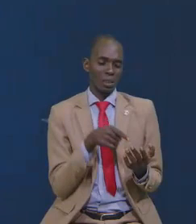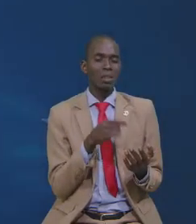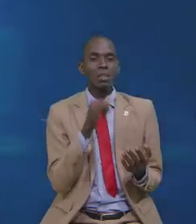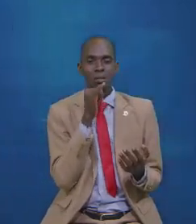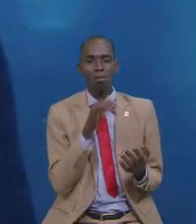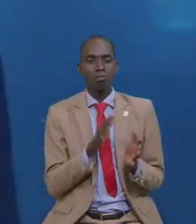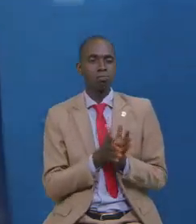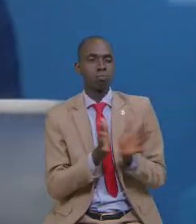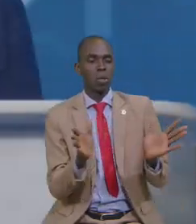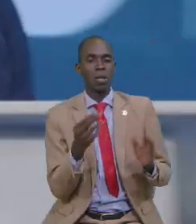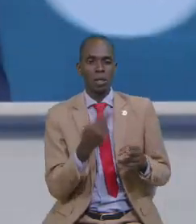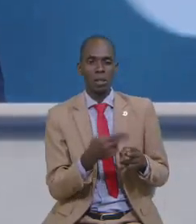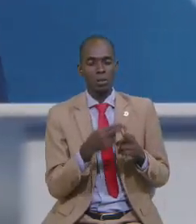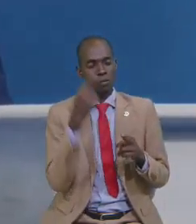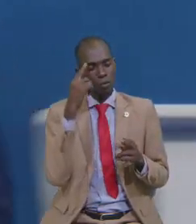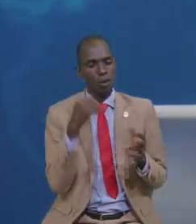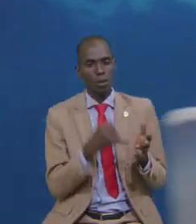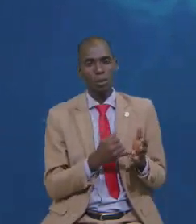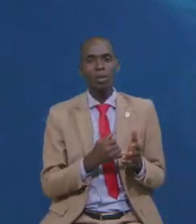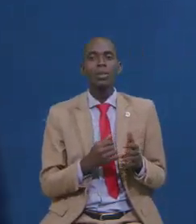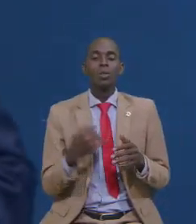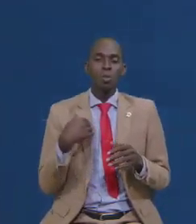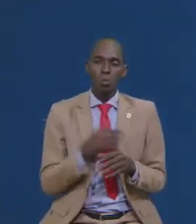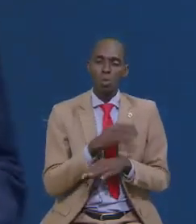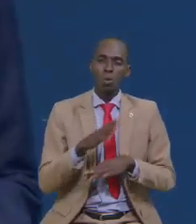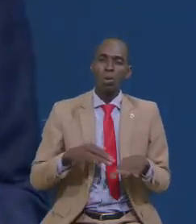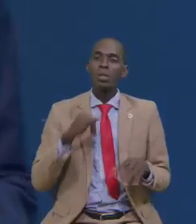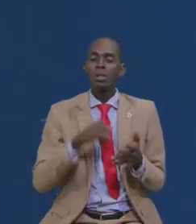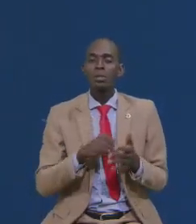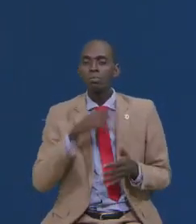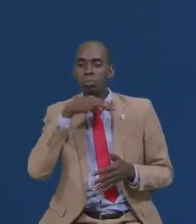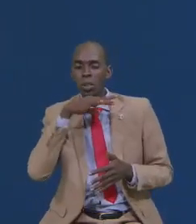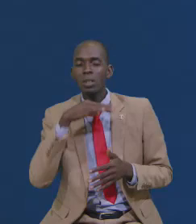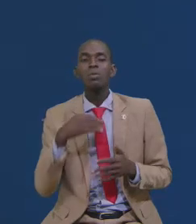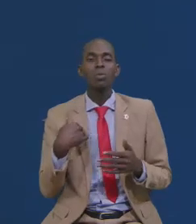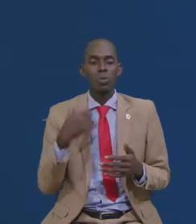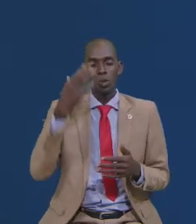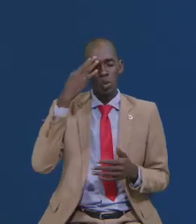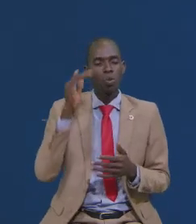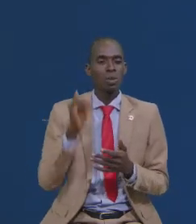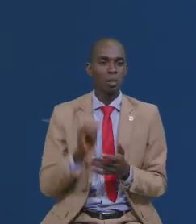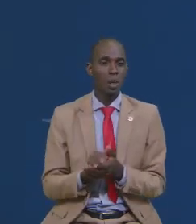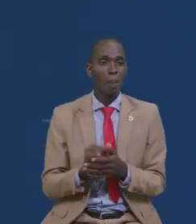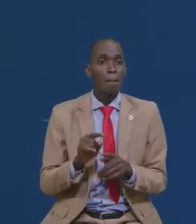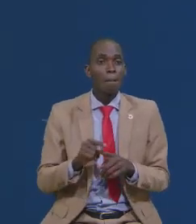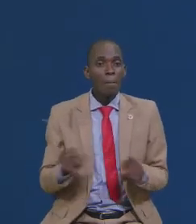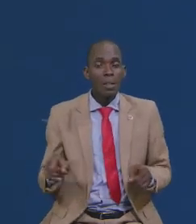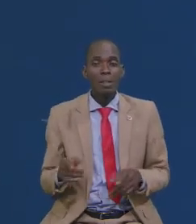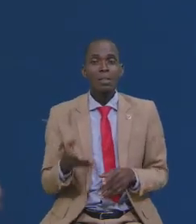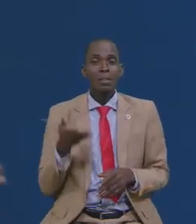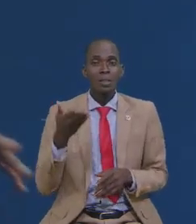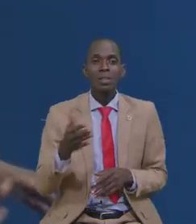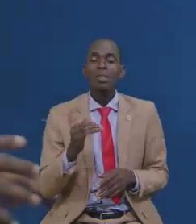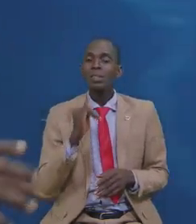call them transgression. By now, we've had that quite a lot of them. But the heavy weight, evil.